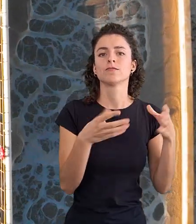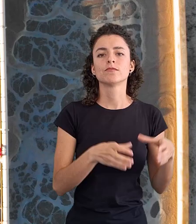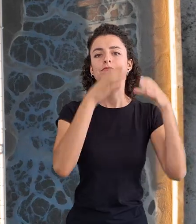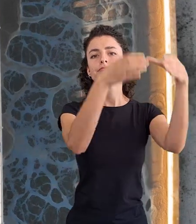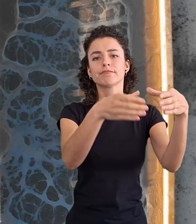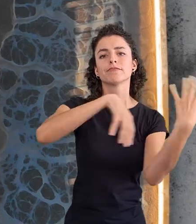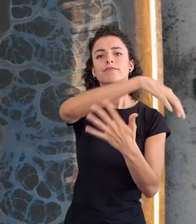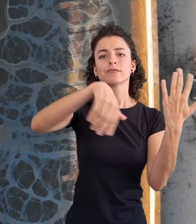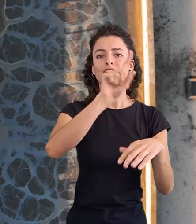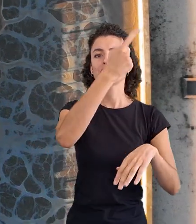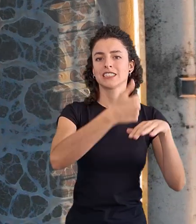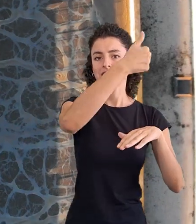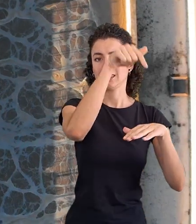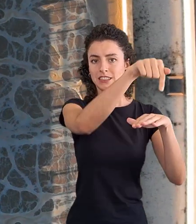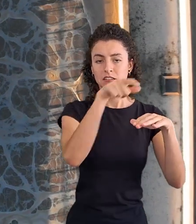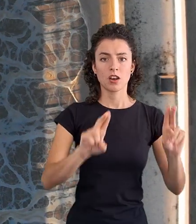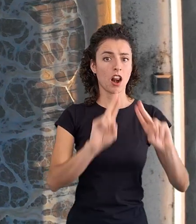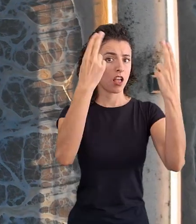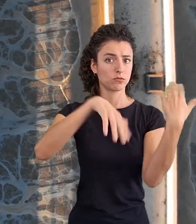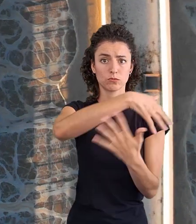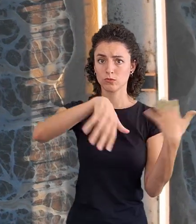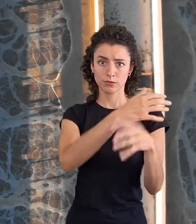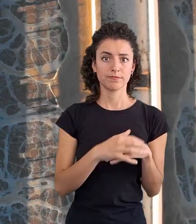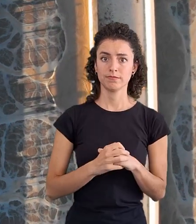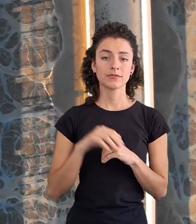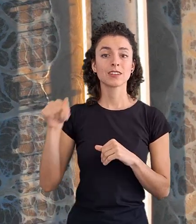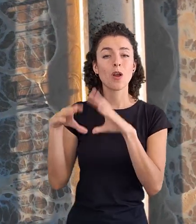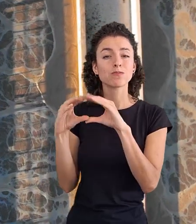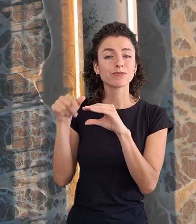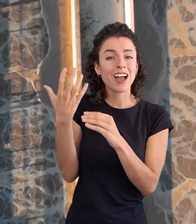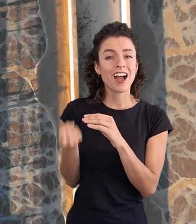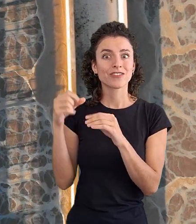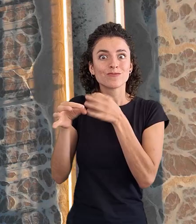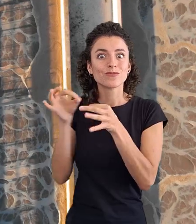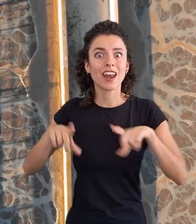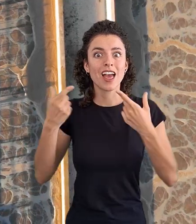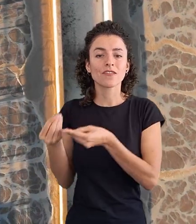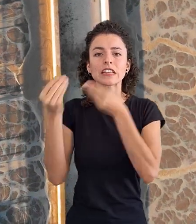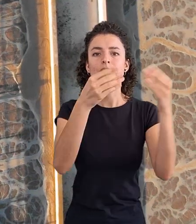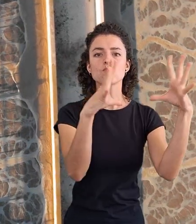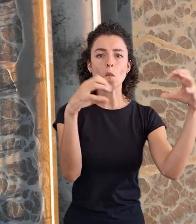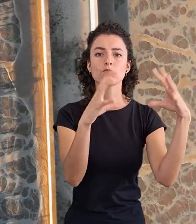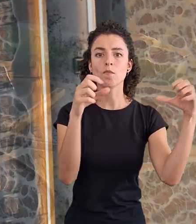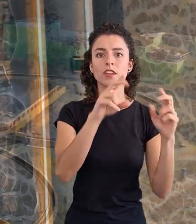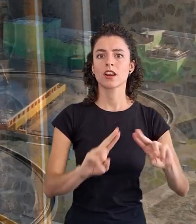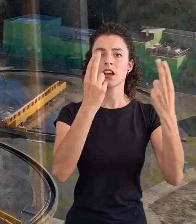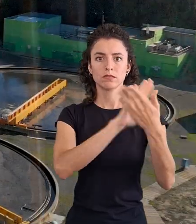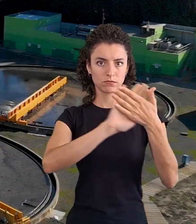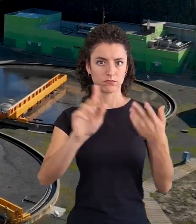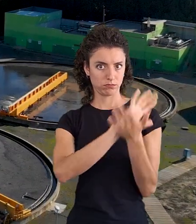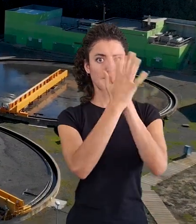work purifying the waste. After this biological process, the remaining sludge is purged in the